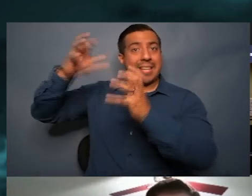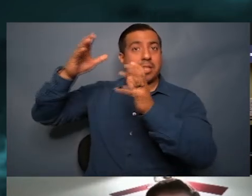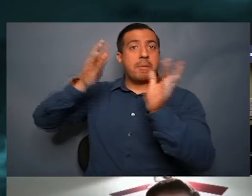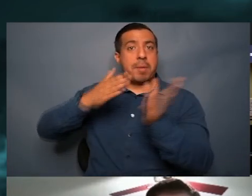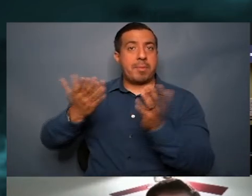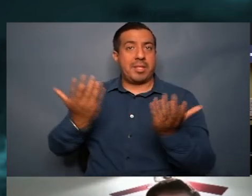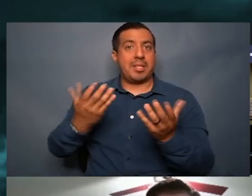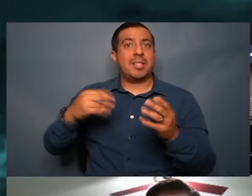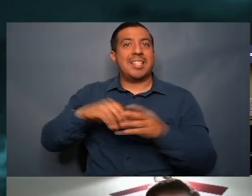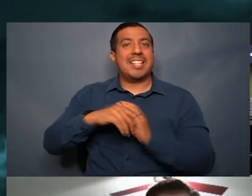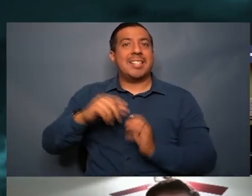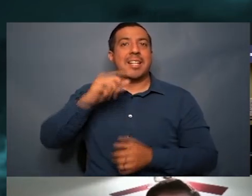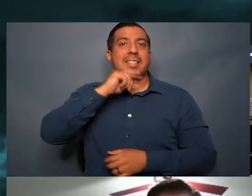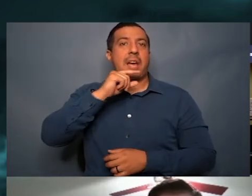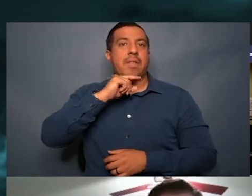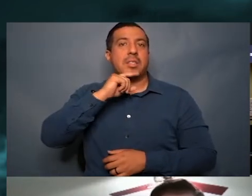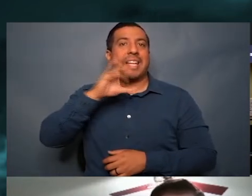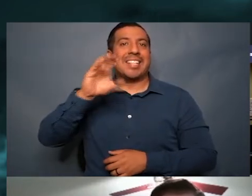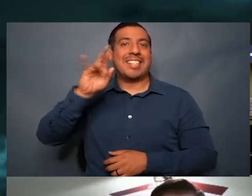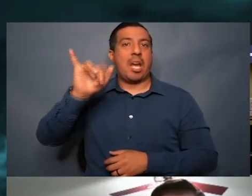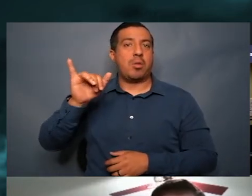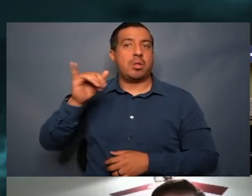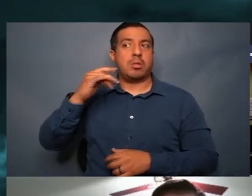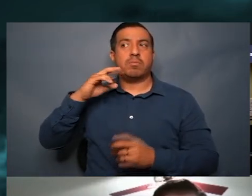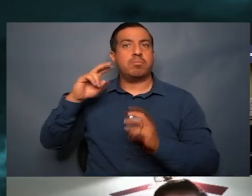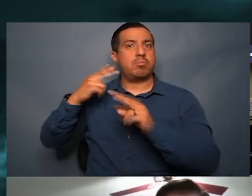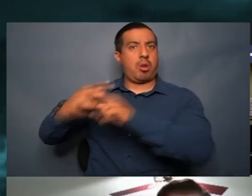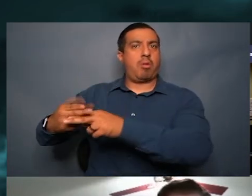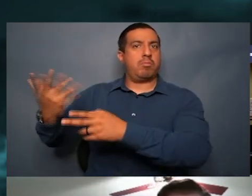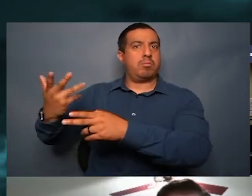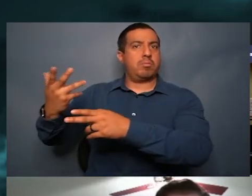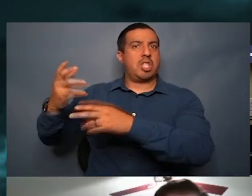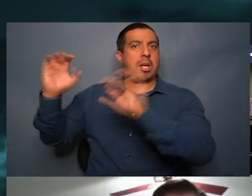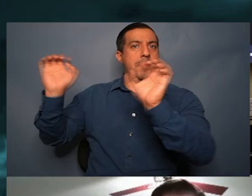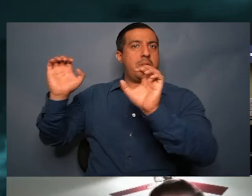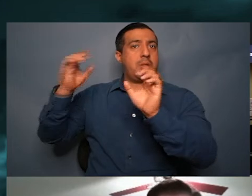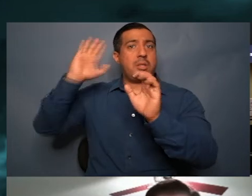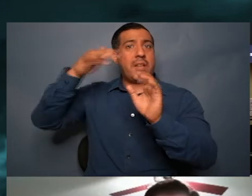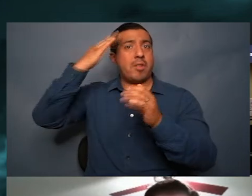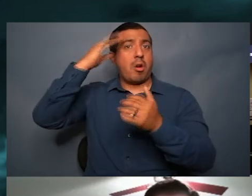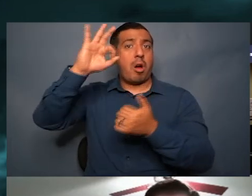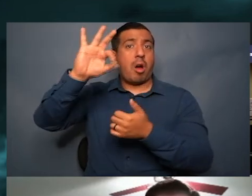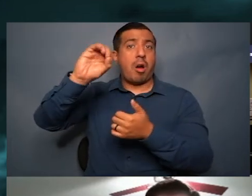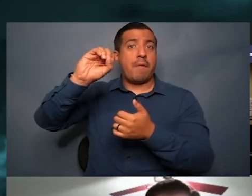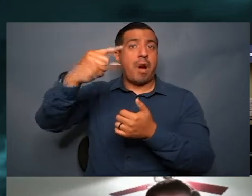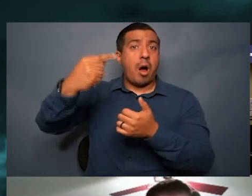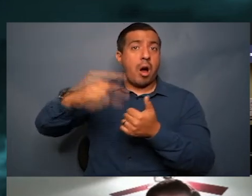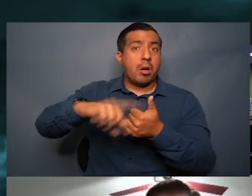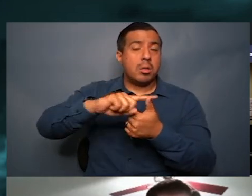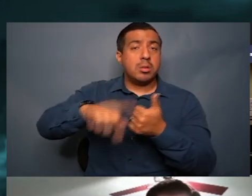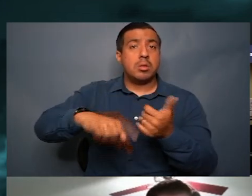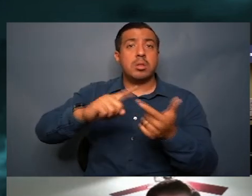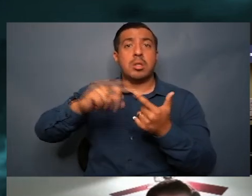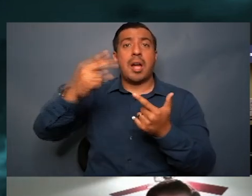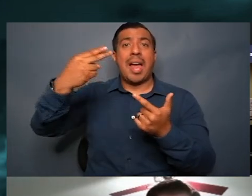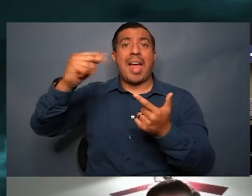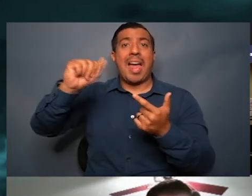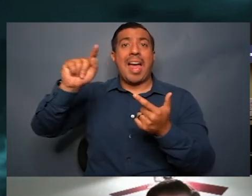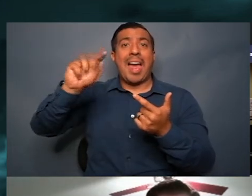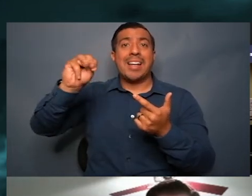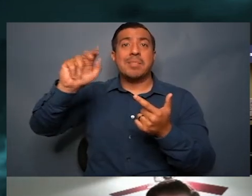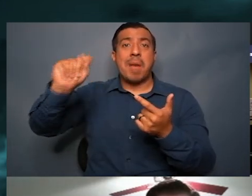here in Galveston County, and we call it that for a reason, because it could be anything from fog season to hazmat,